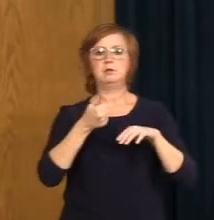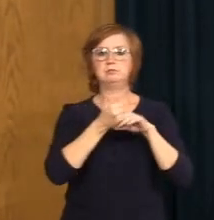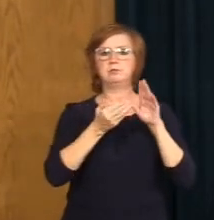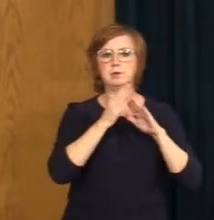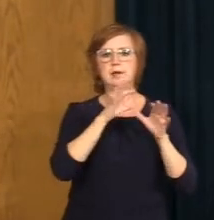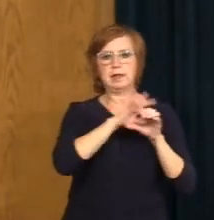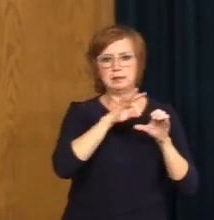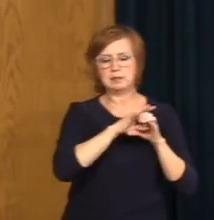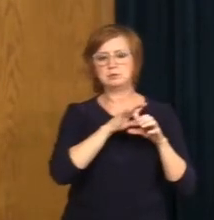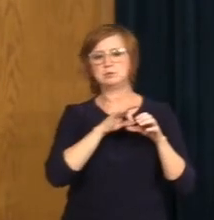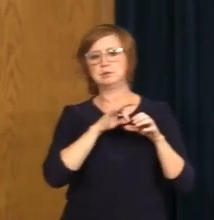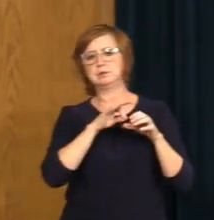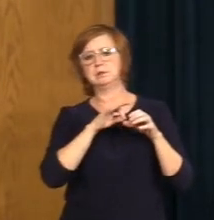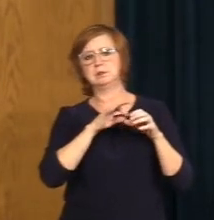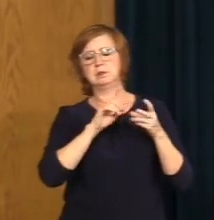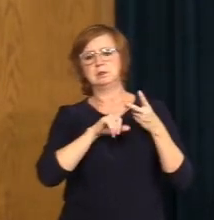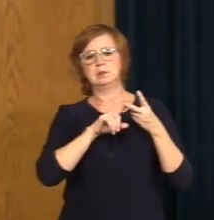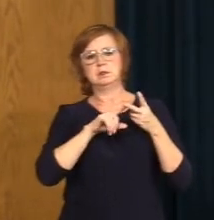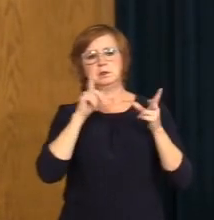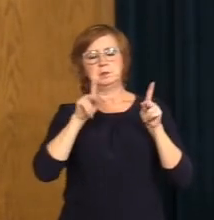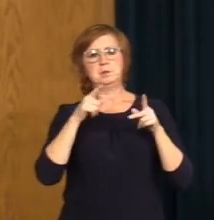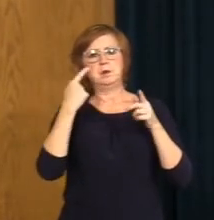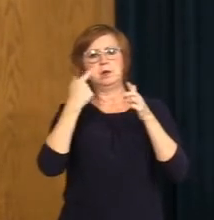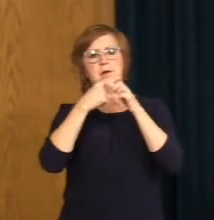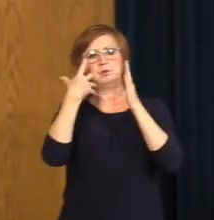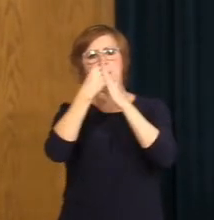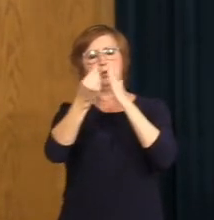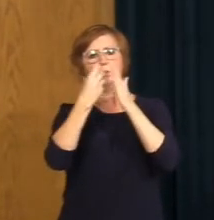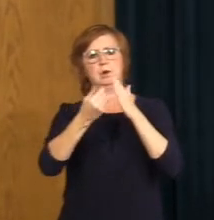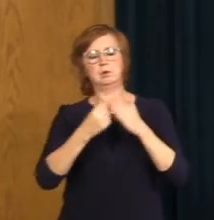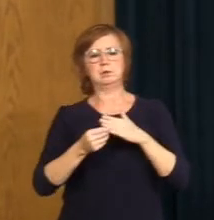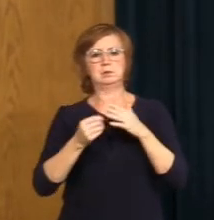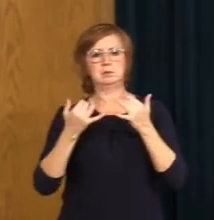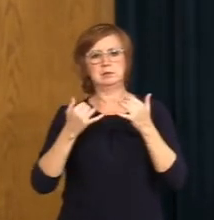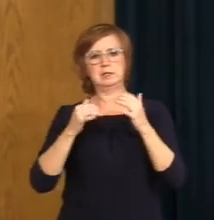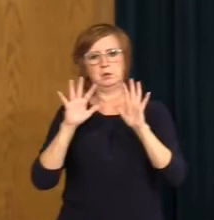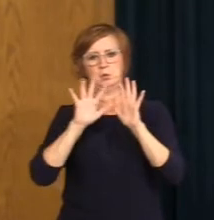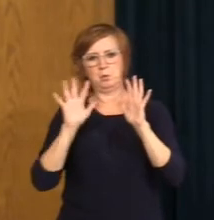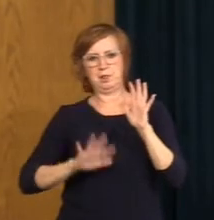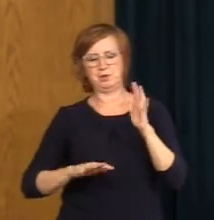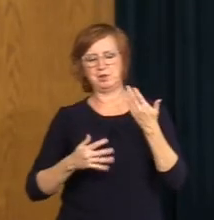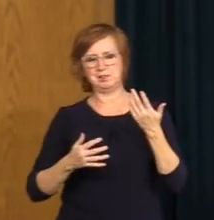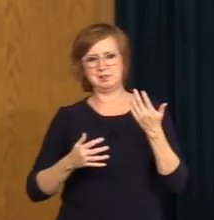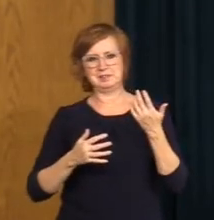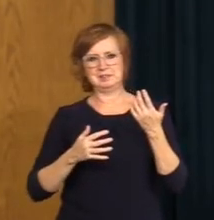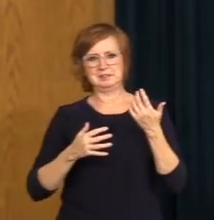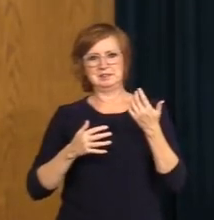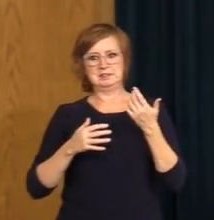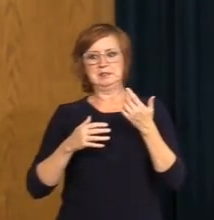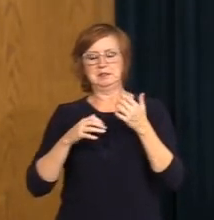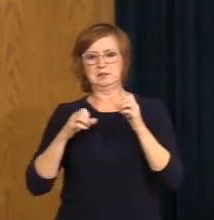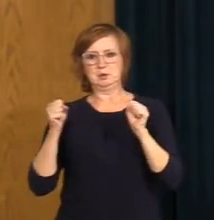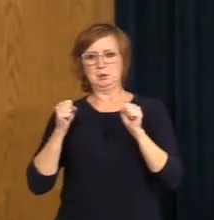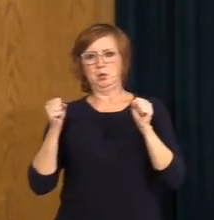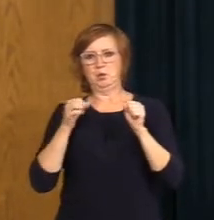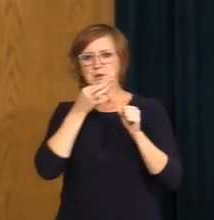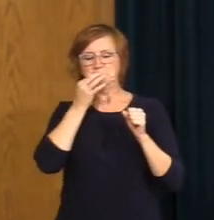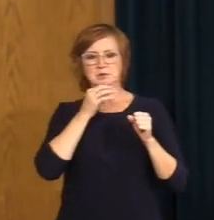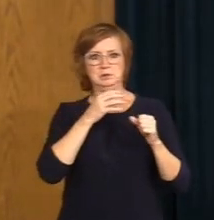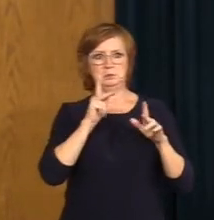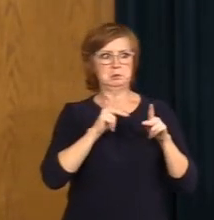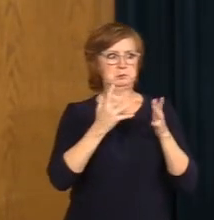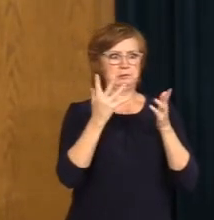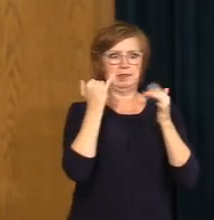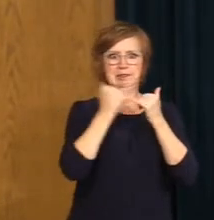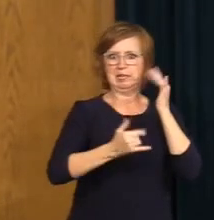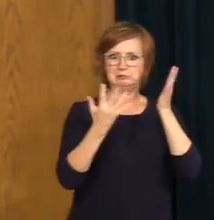people are going to start maybe getting out a little bit more, especially with the weather starting to get a little cooler. People want to get one last thing out there. So what's kind of the advice for people want to